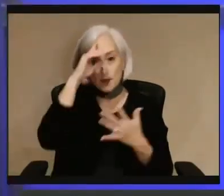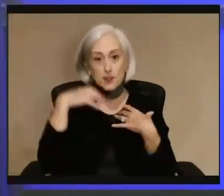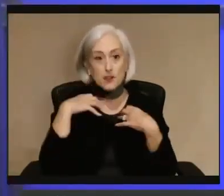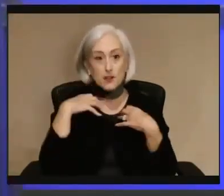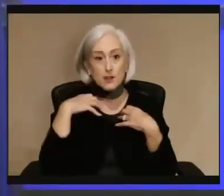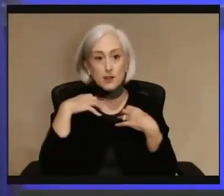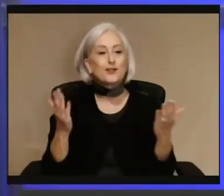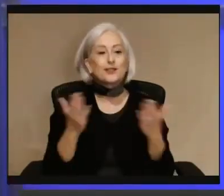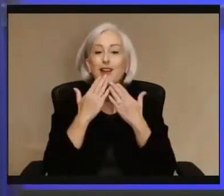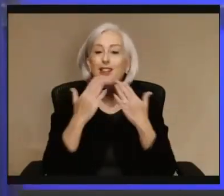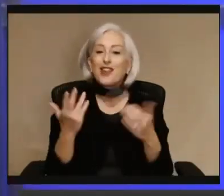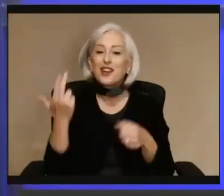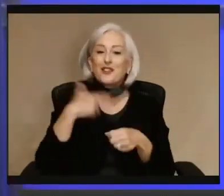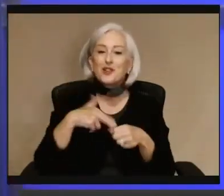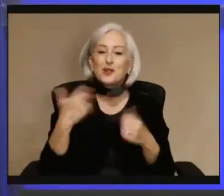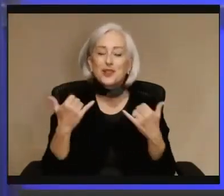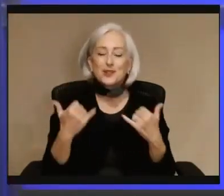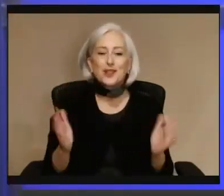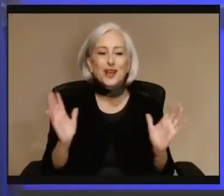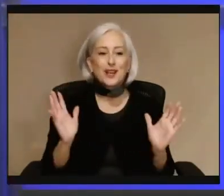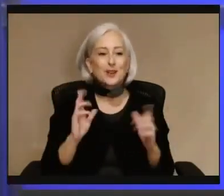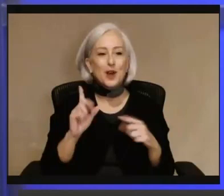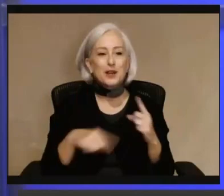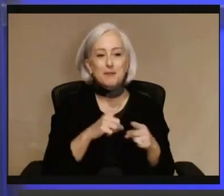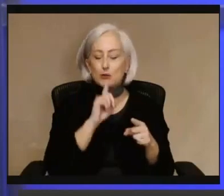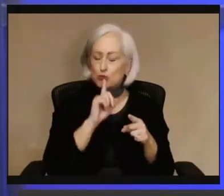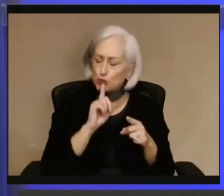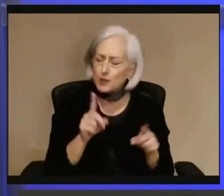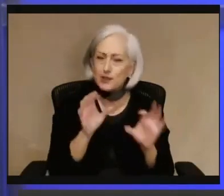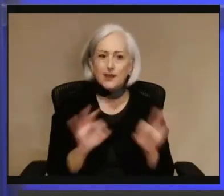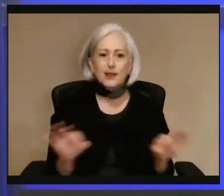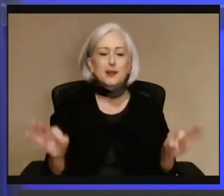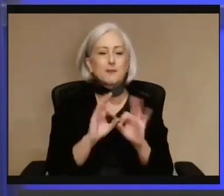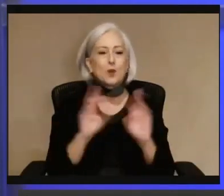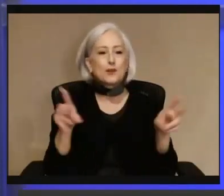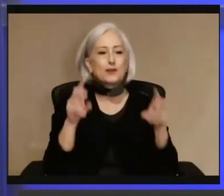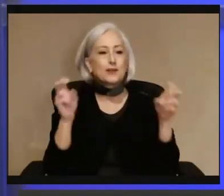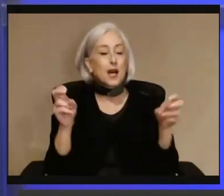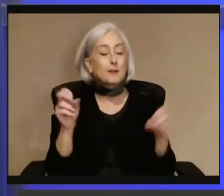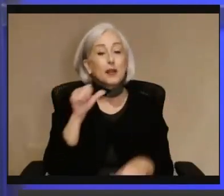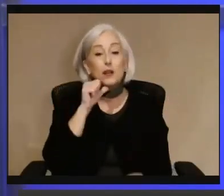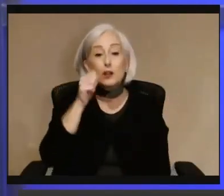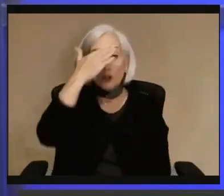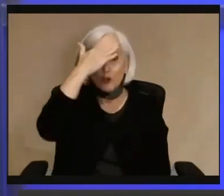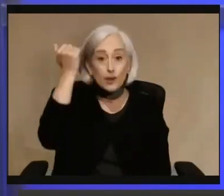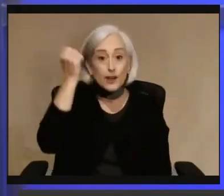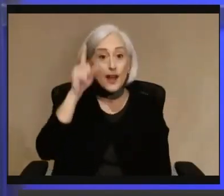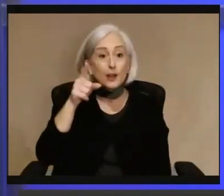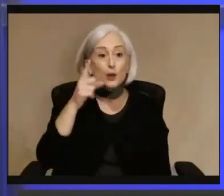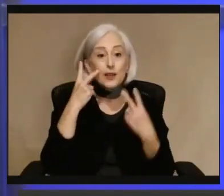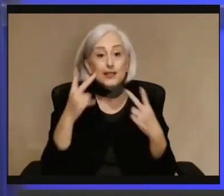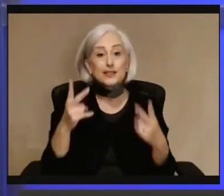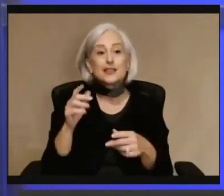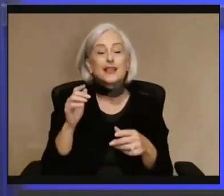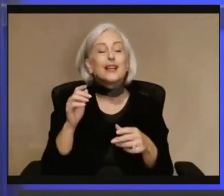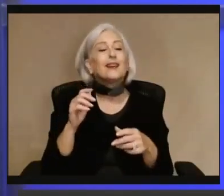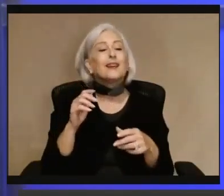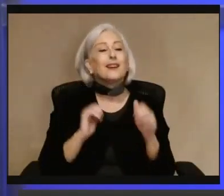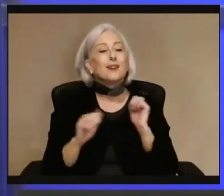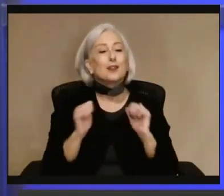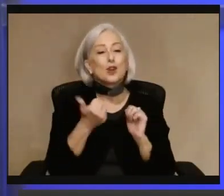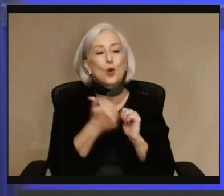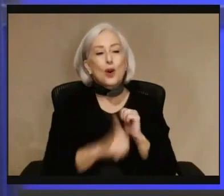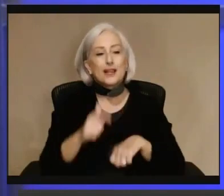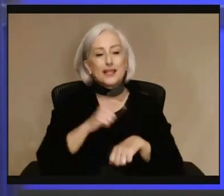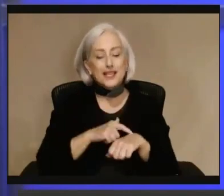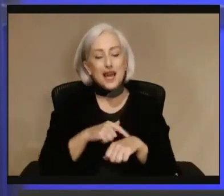for being with us today and talking about this really important topic. Do not forget, you can catch our shows anytime by logging on to Facebook, Twitter, and also on